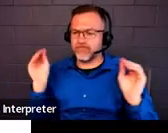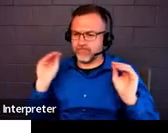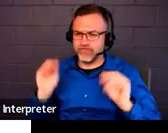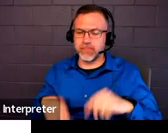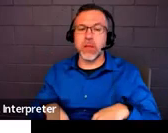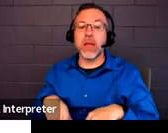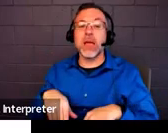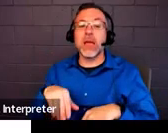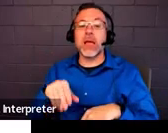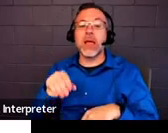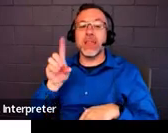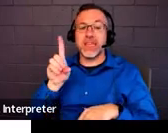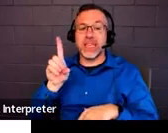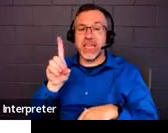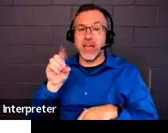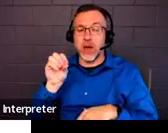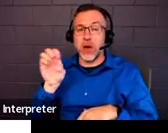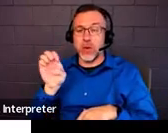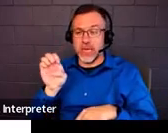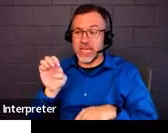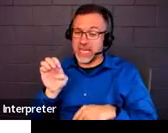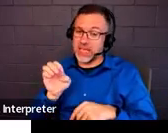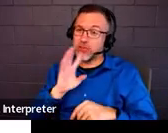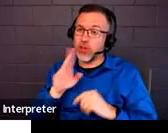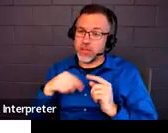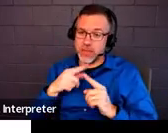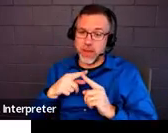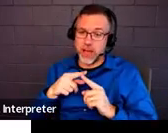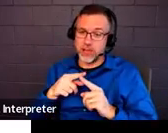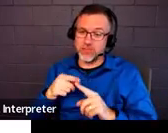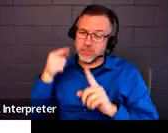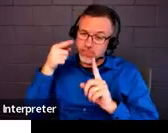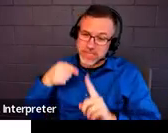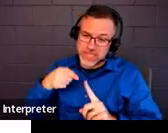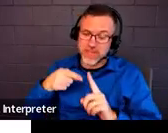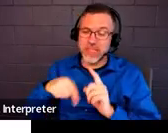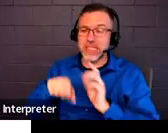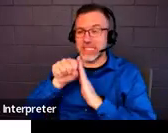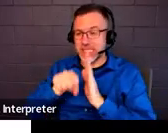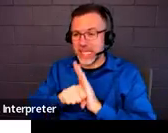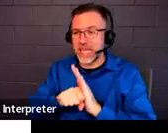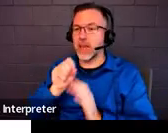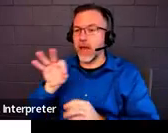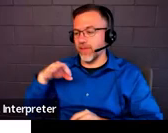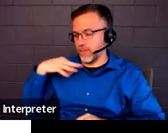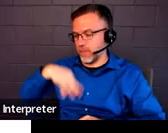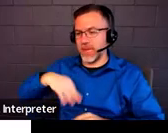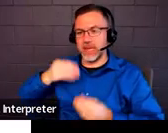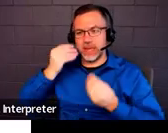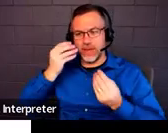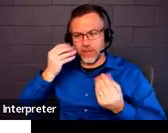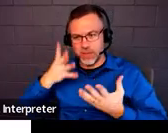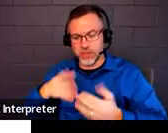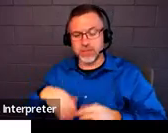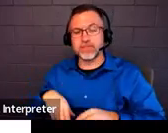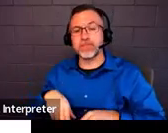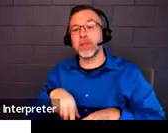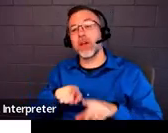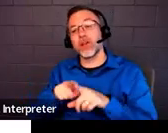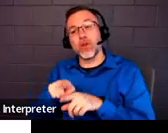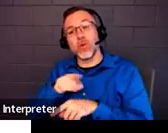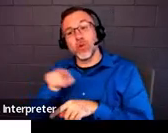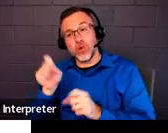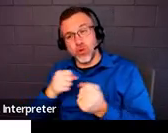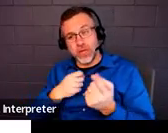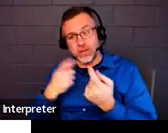DOE session includes some state-specific information, which is important to have. There's also the opportunity to ask questions